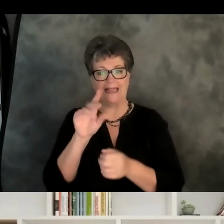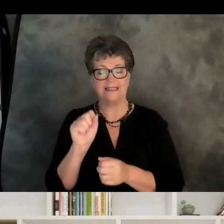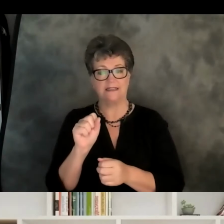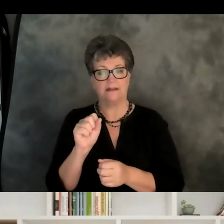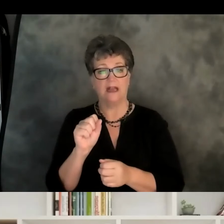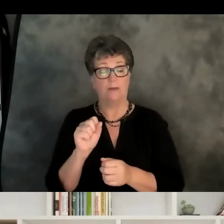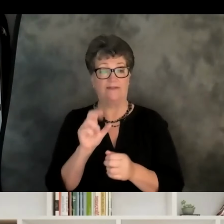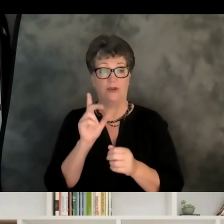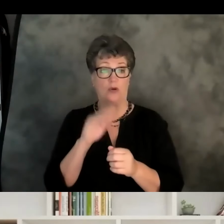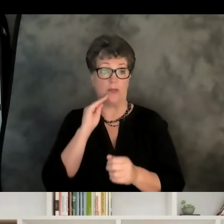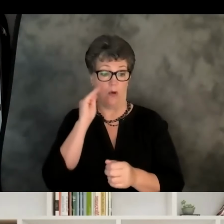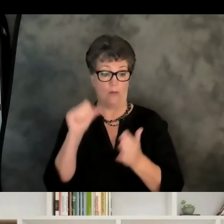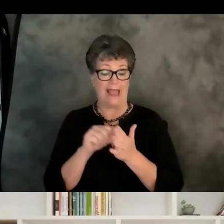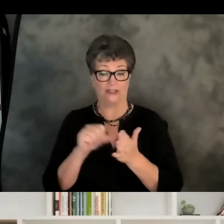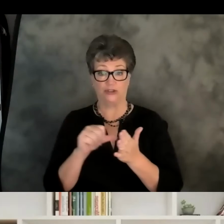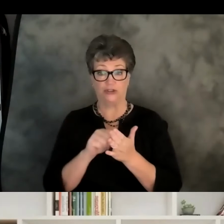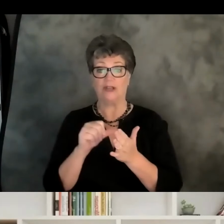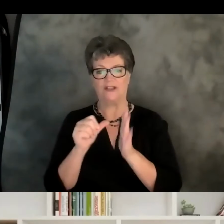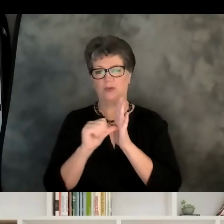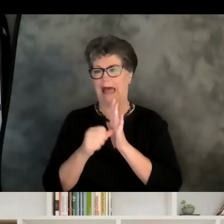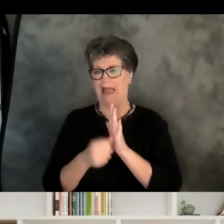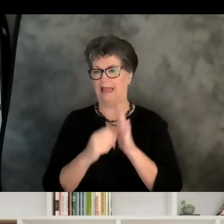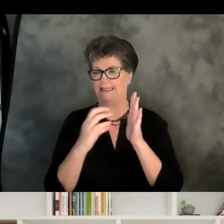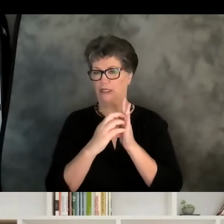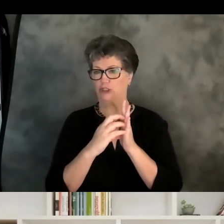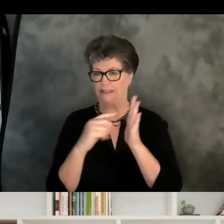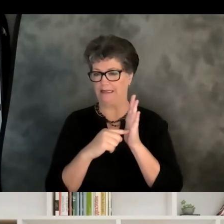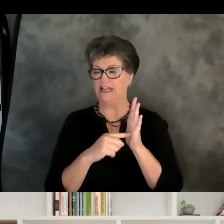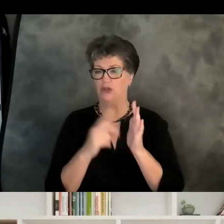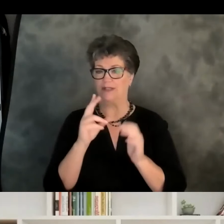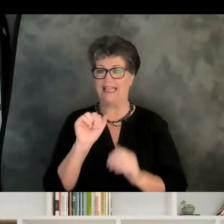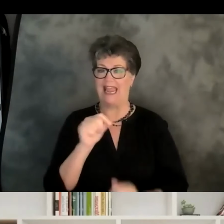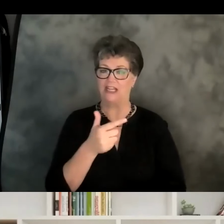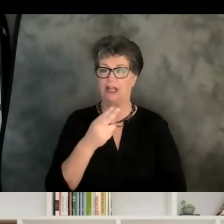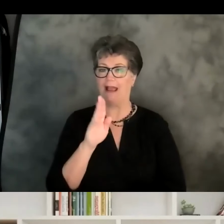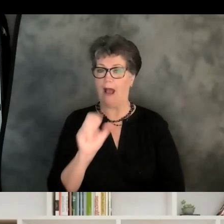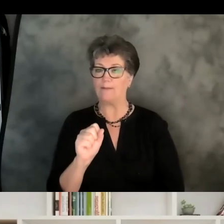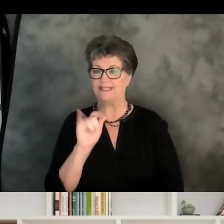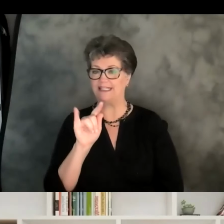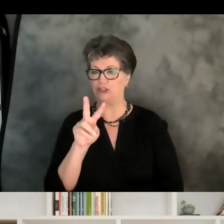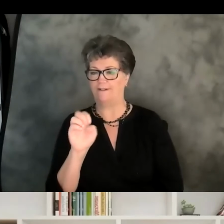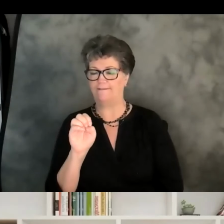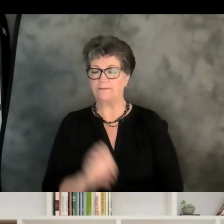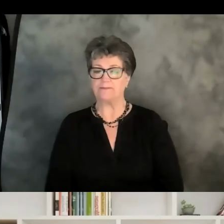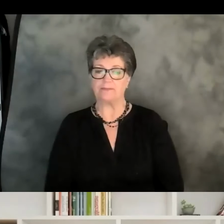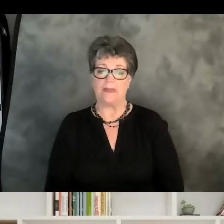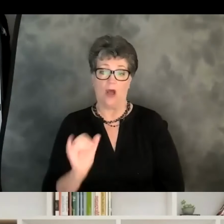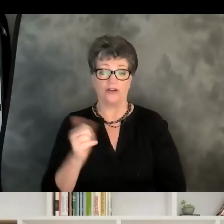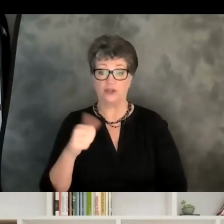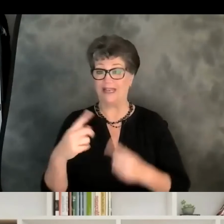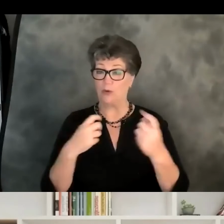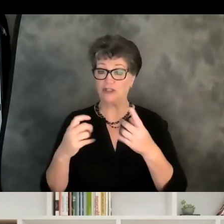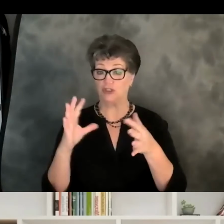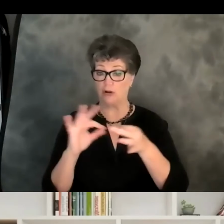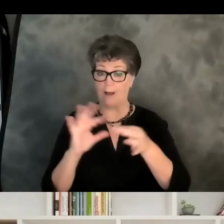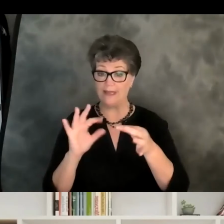if you go to the homepage, just look under the highlight section, you'll see Aging Hubs Initiative there. Also, if there's any questions or comments,